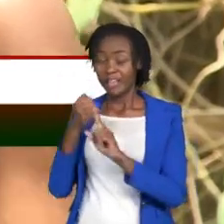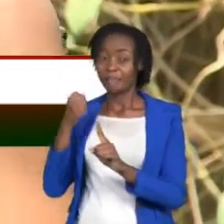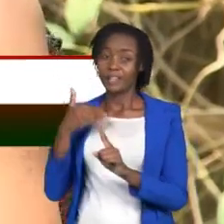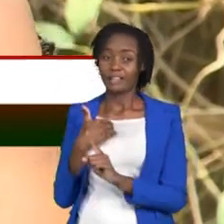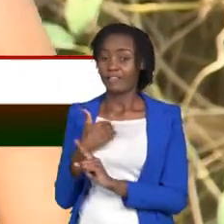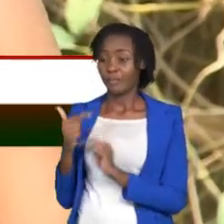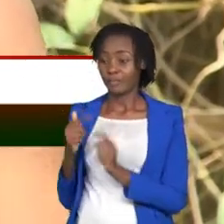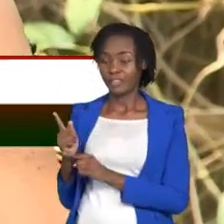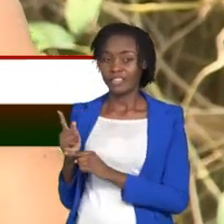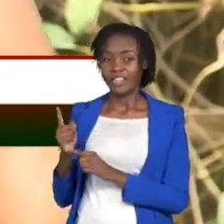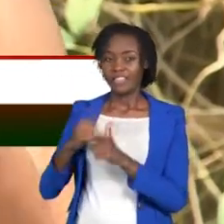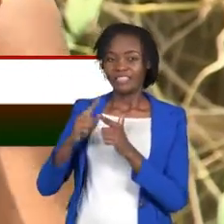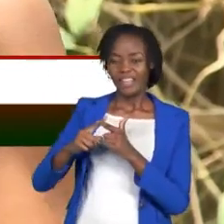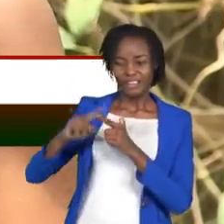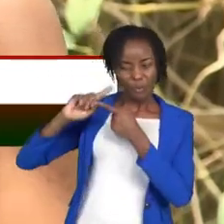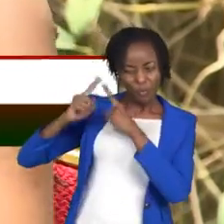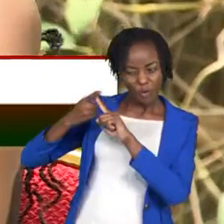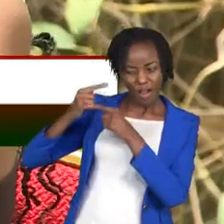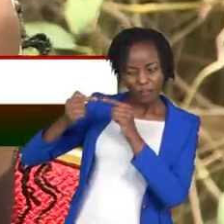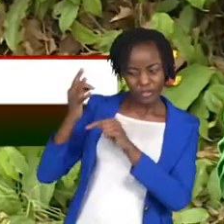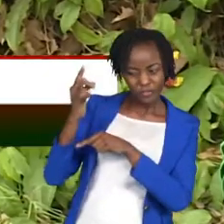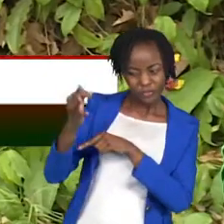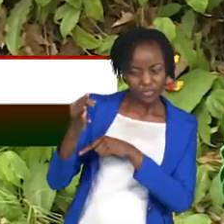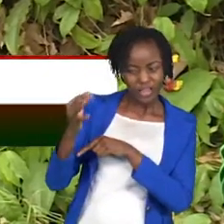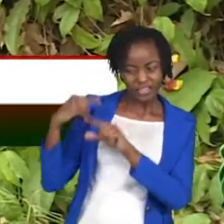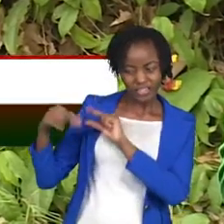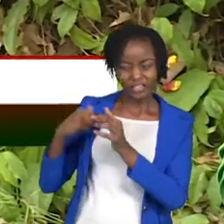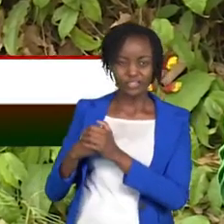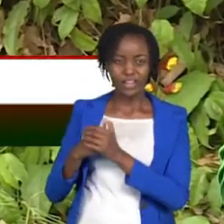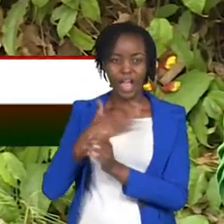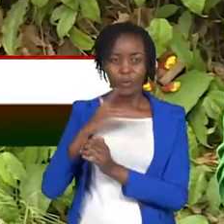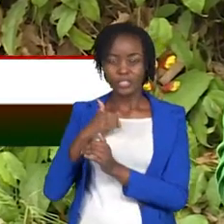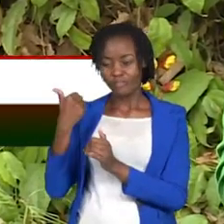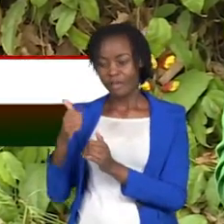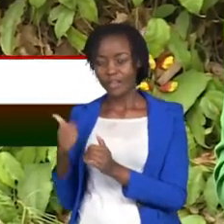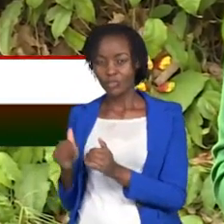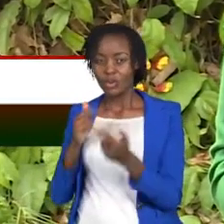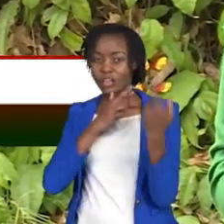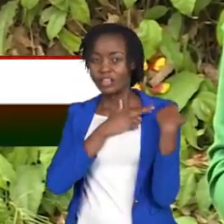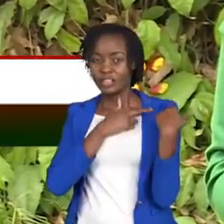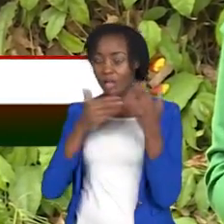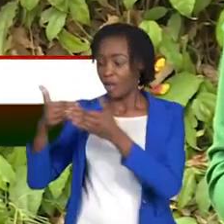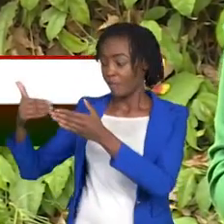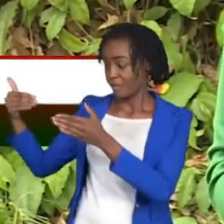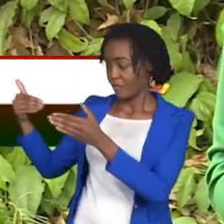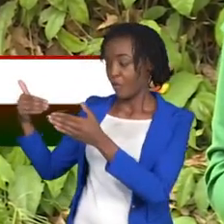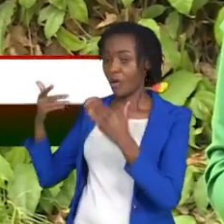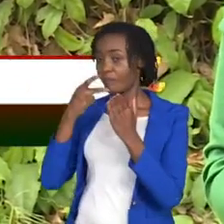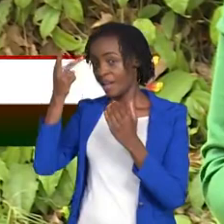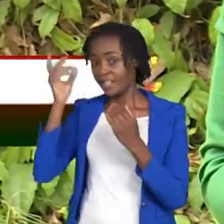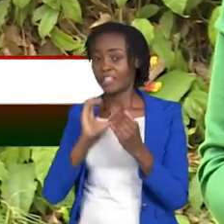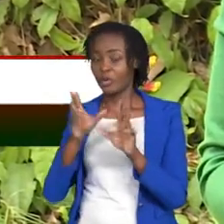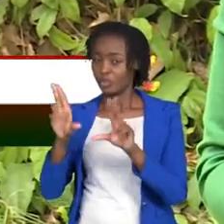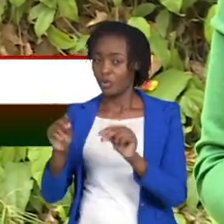Day, then think about the generation that is coming after us. We are not responsible for the generation that has been before us, but we are responsible